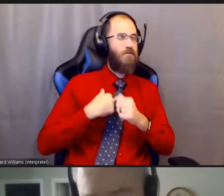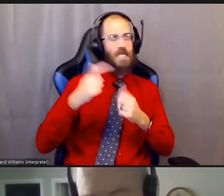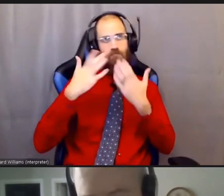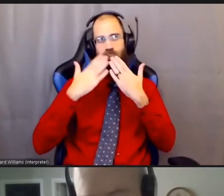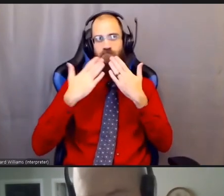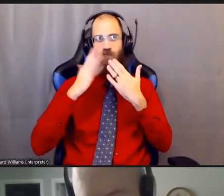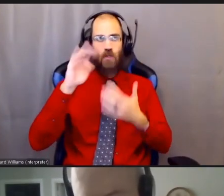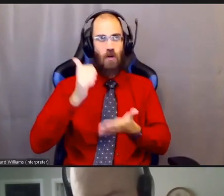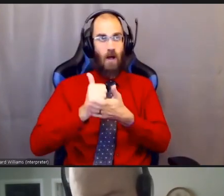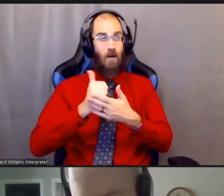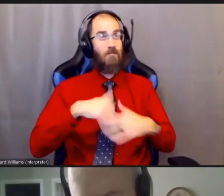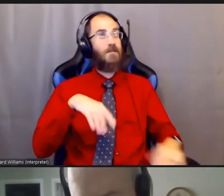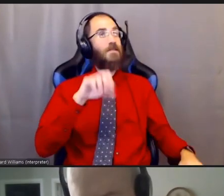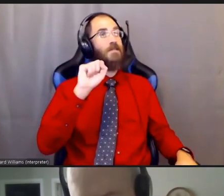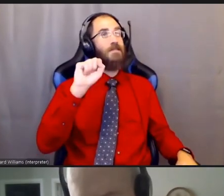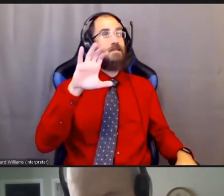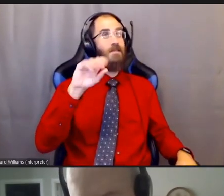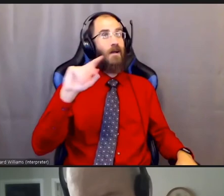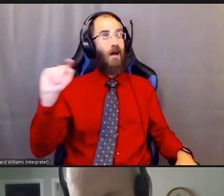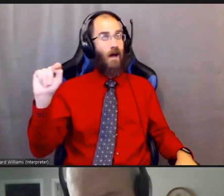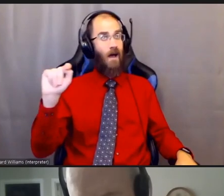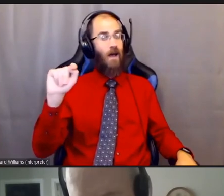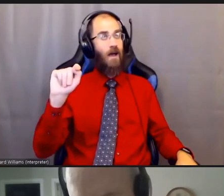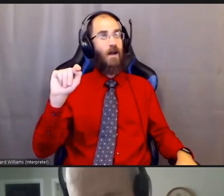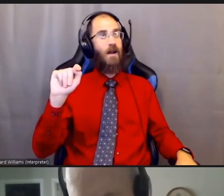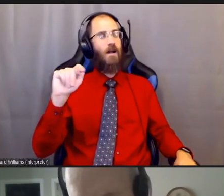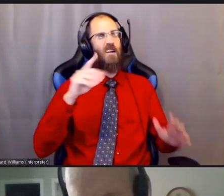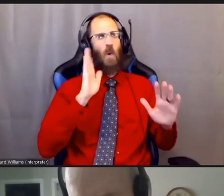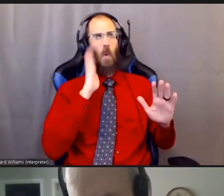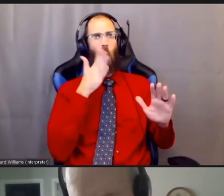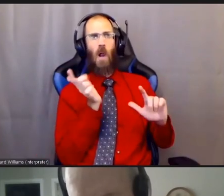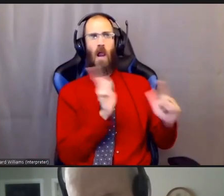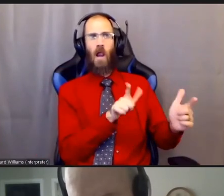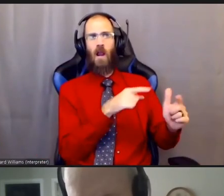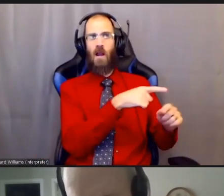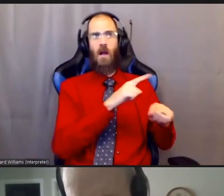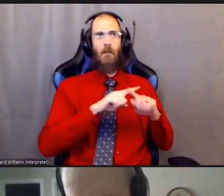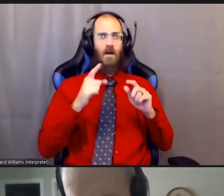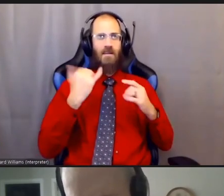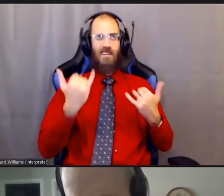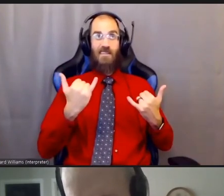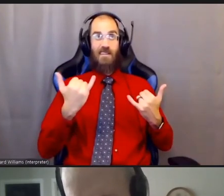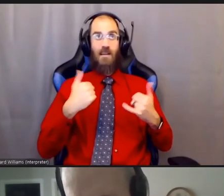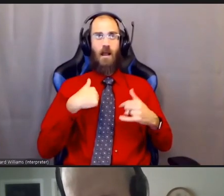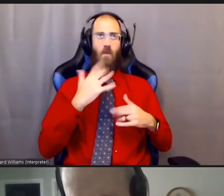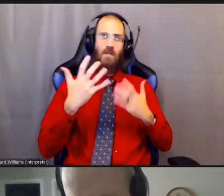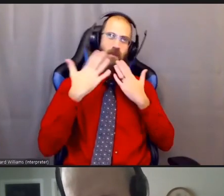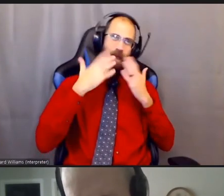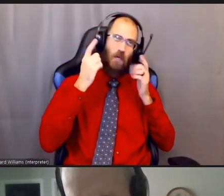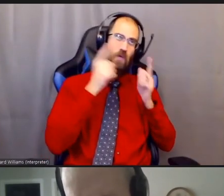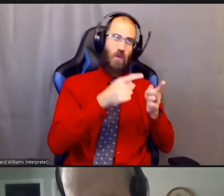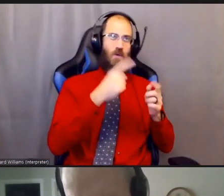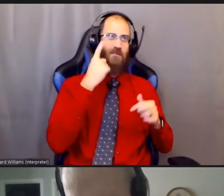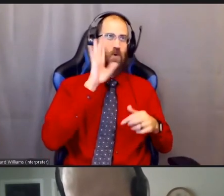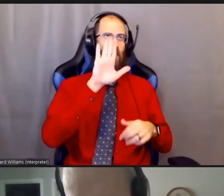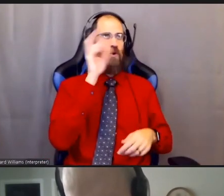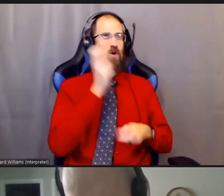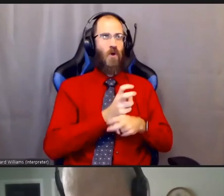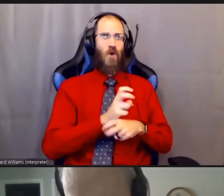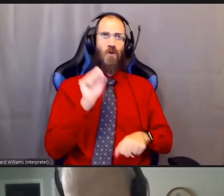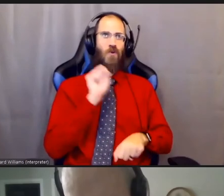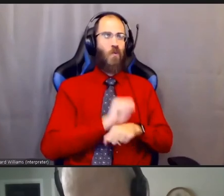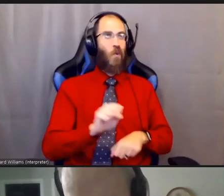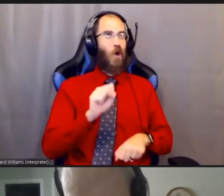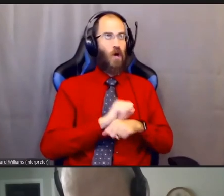And Scott, before I turn this over to you, I just wanted to take a moment just to thank you for all your hard work and